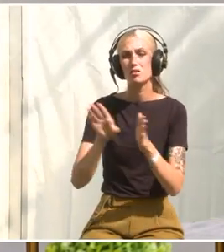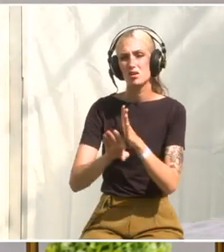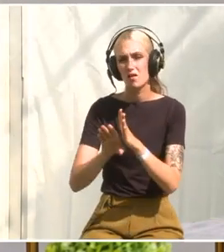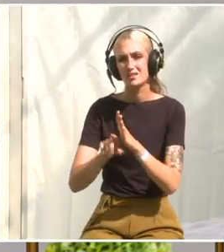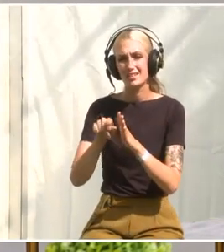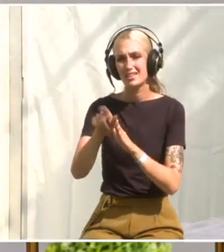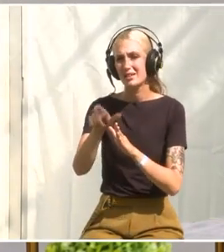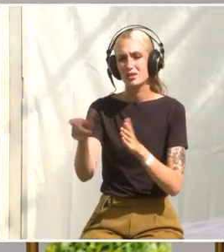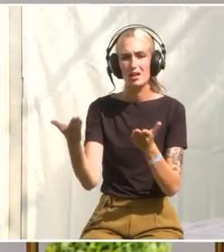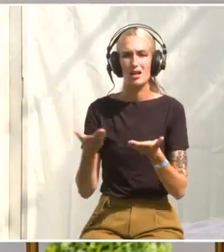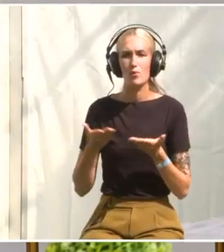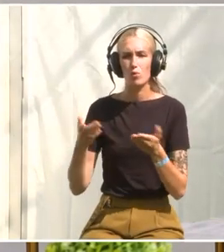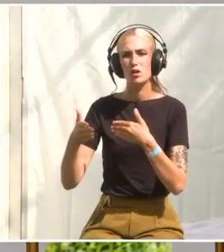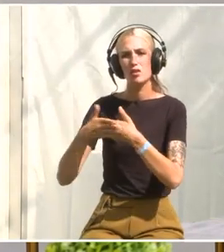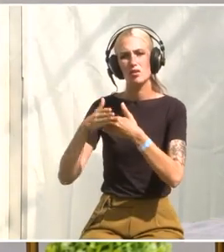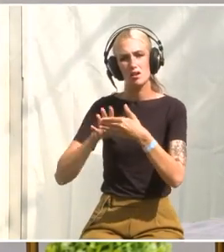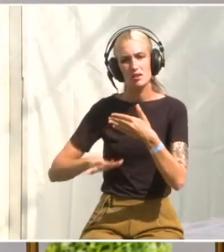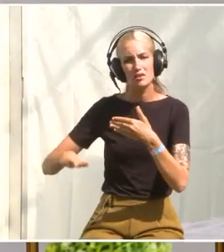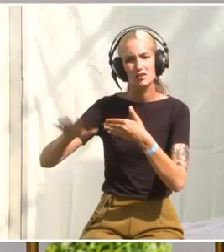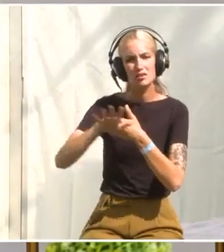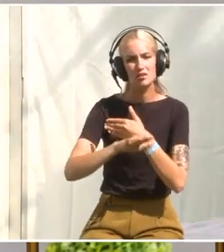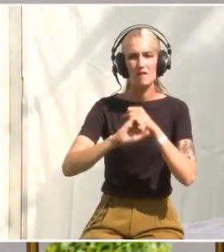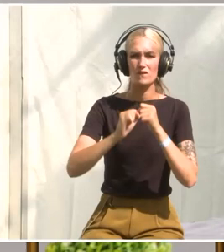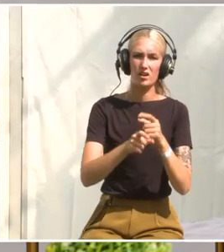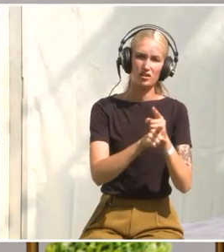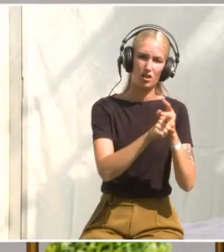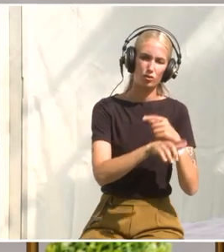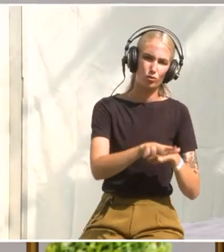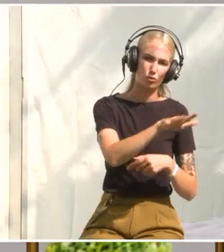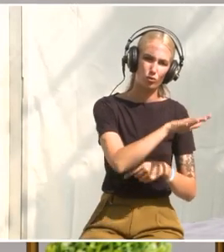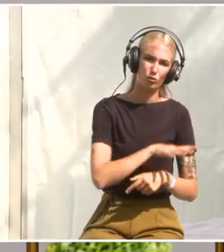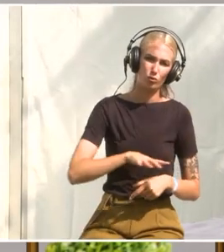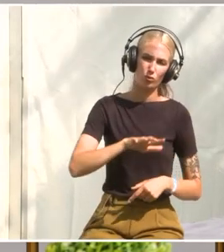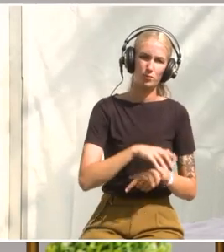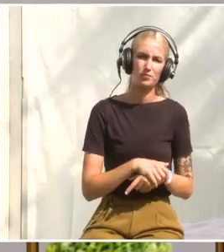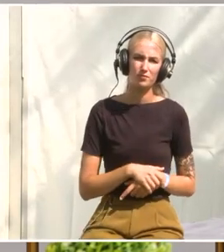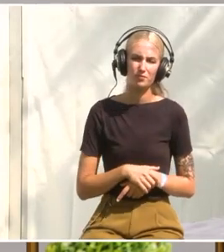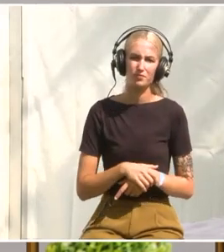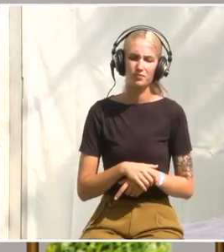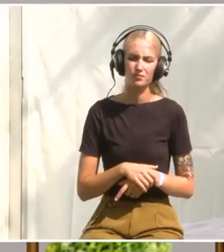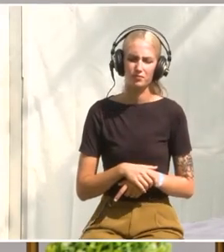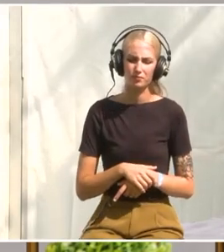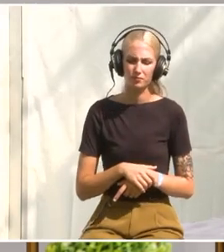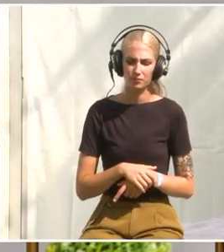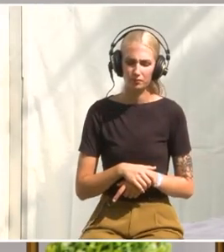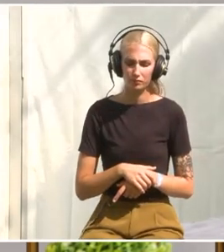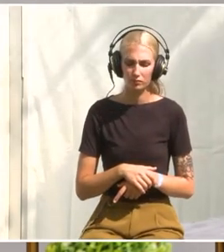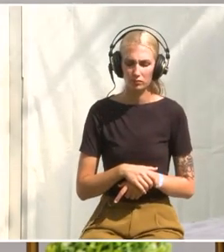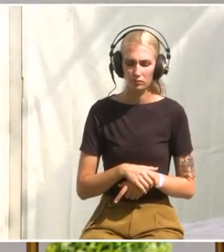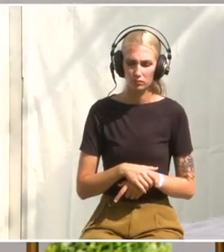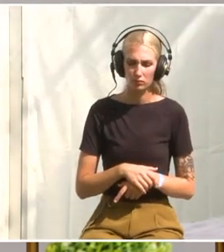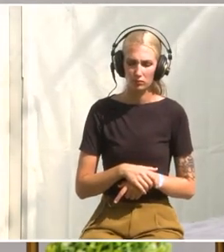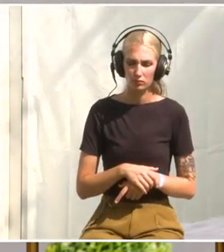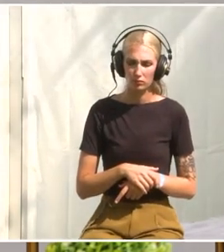is if we look about Estonia. How we support, I think many